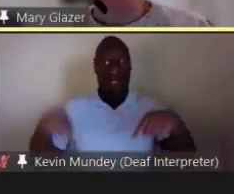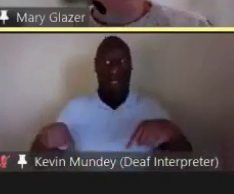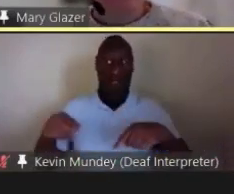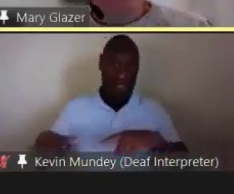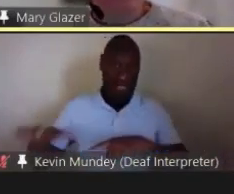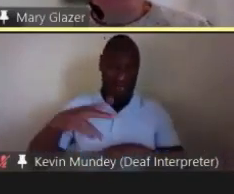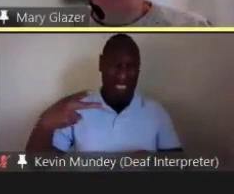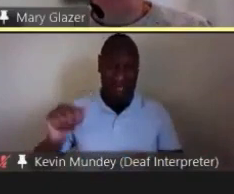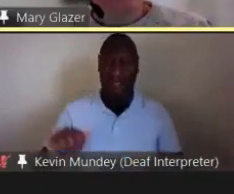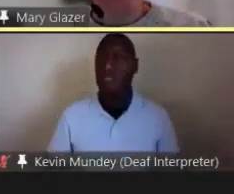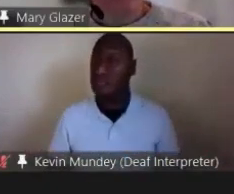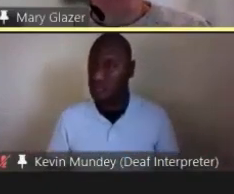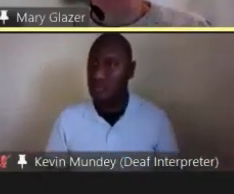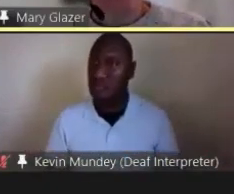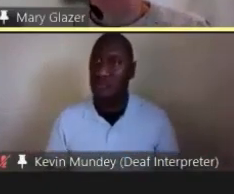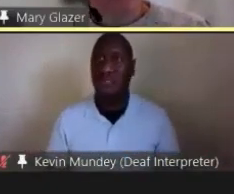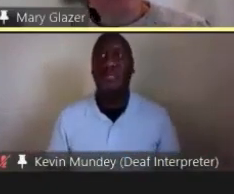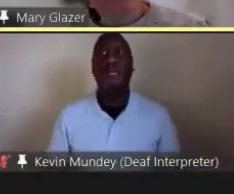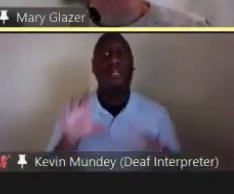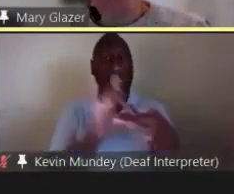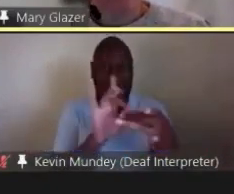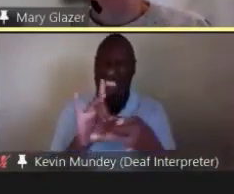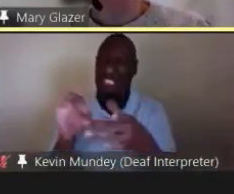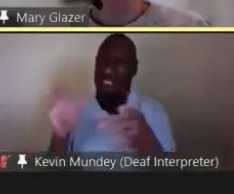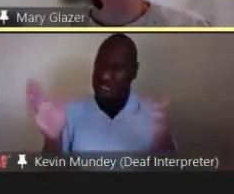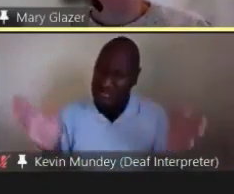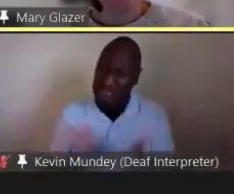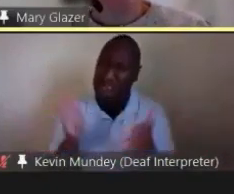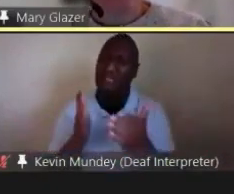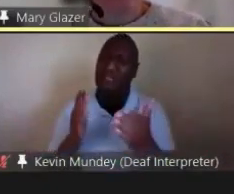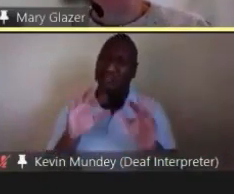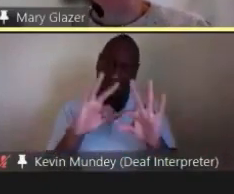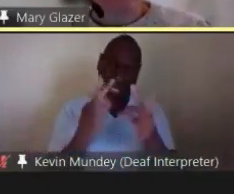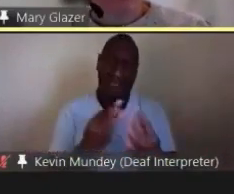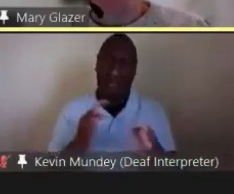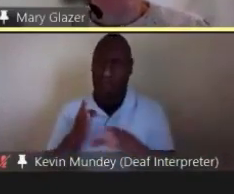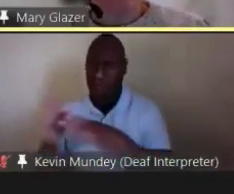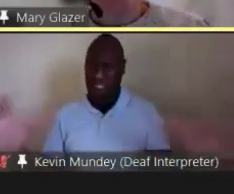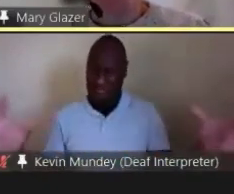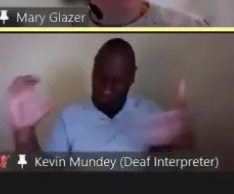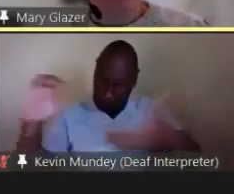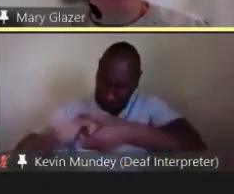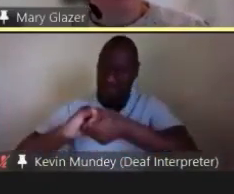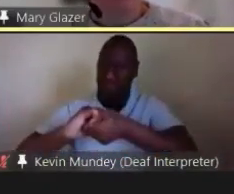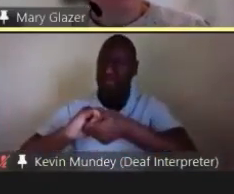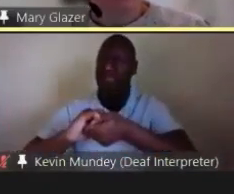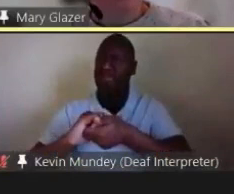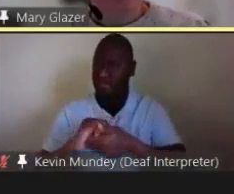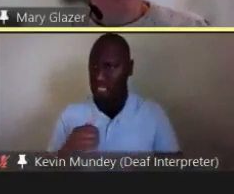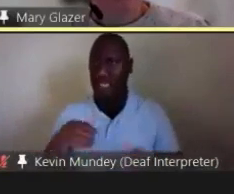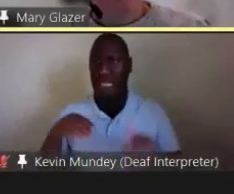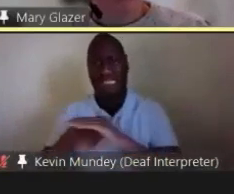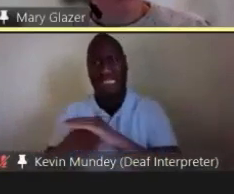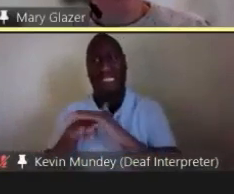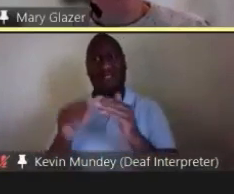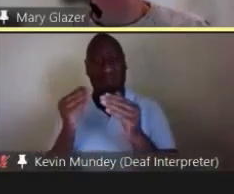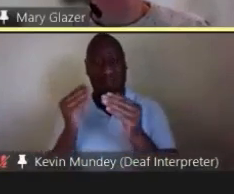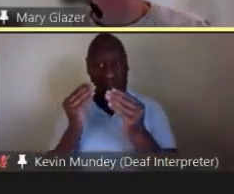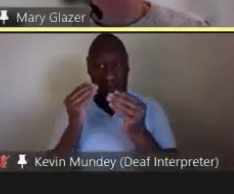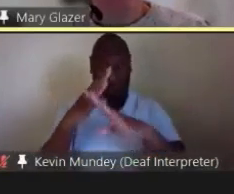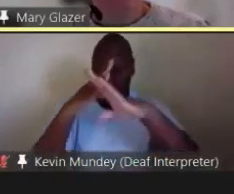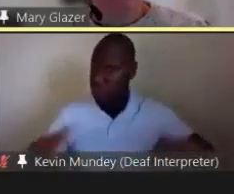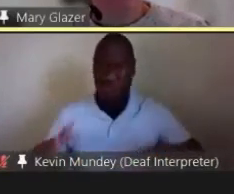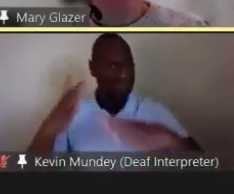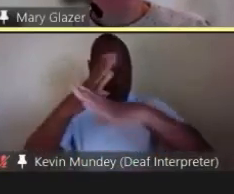are fostering connections between families and professionals to address barriers to accessing information and coordinated care